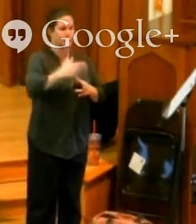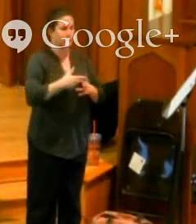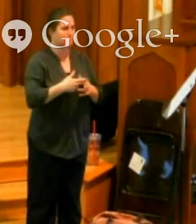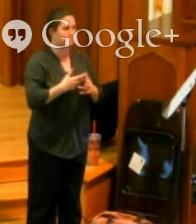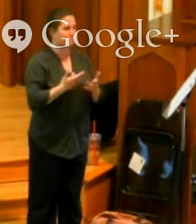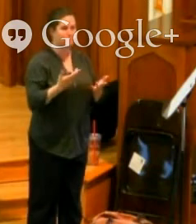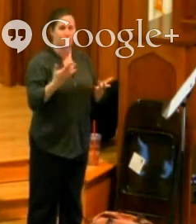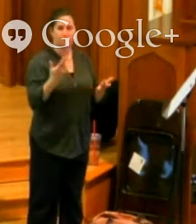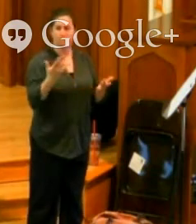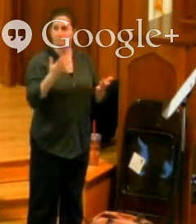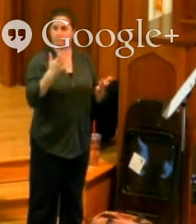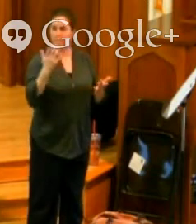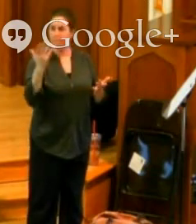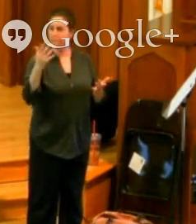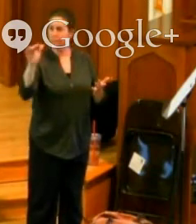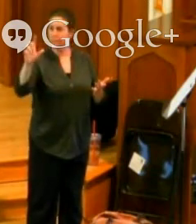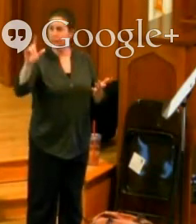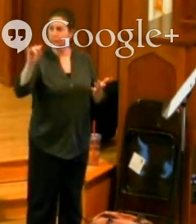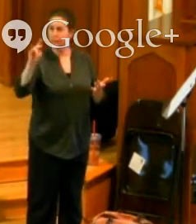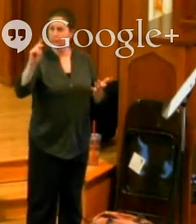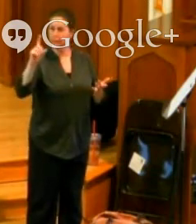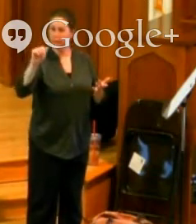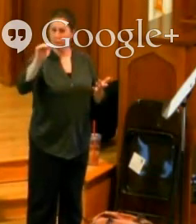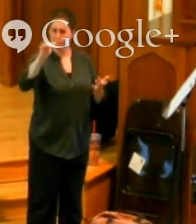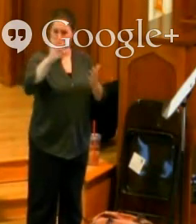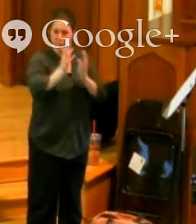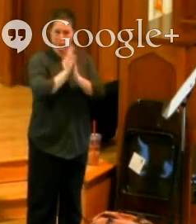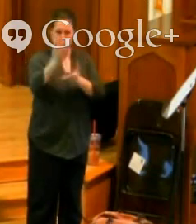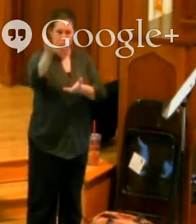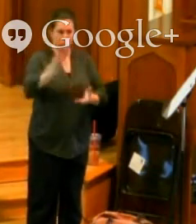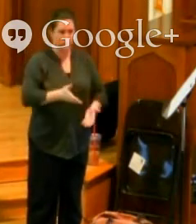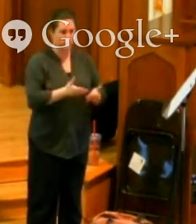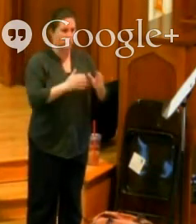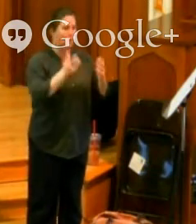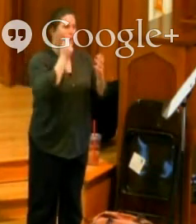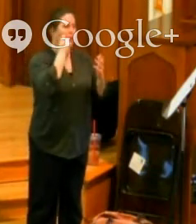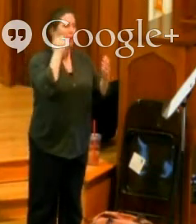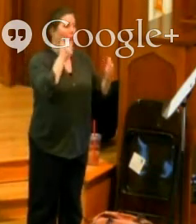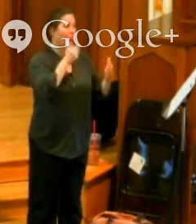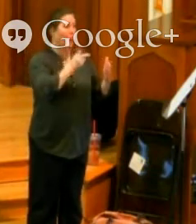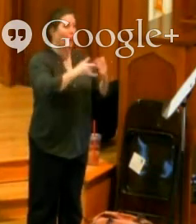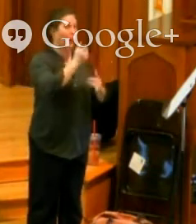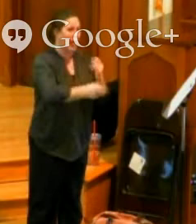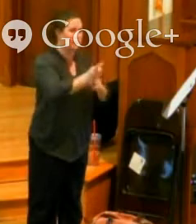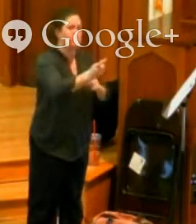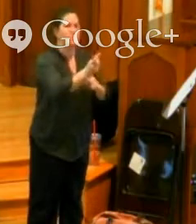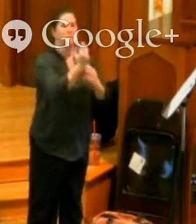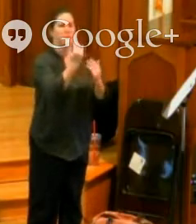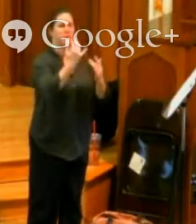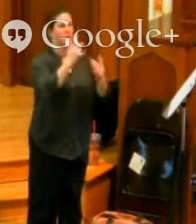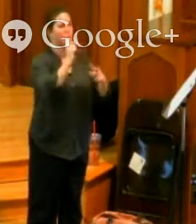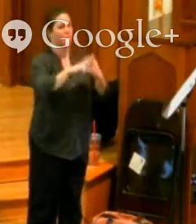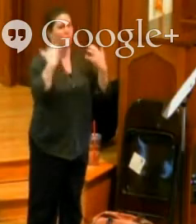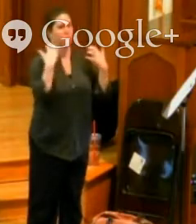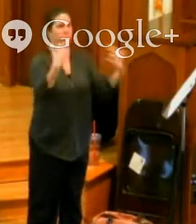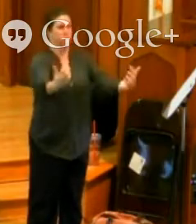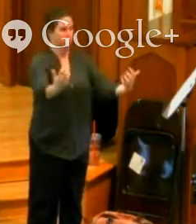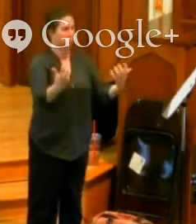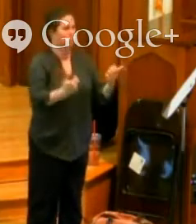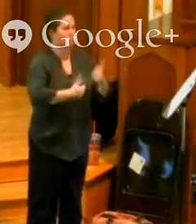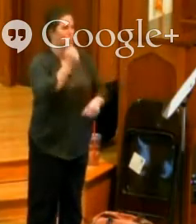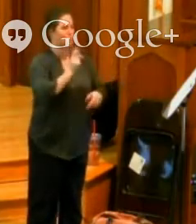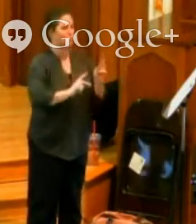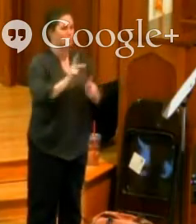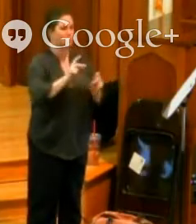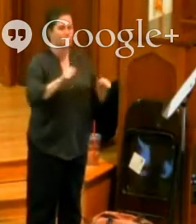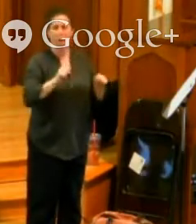Linda, would you go and ask them to bring me up the... We'll wait till the last minute so we get most people possible in there. While she's getting the